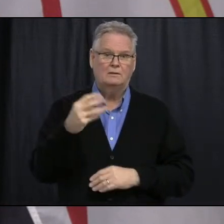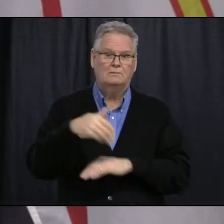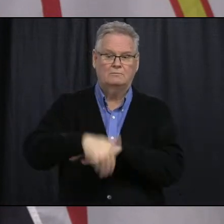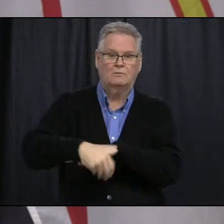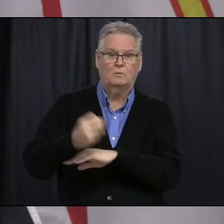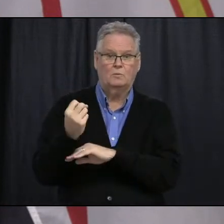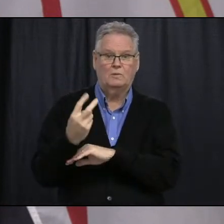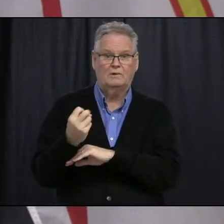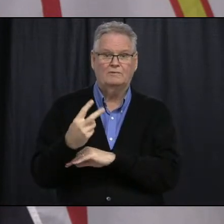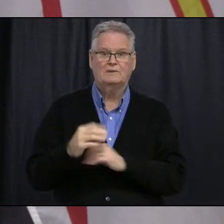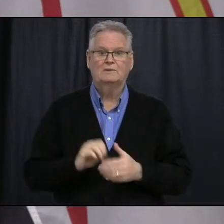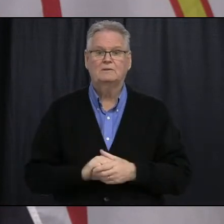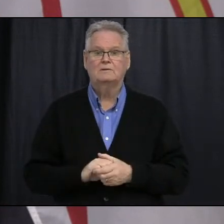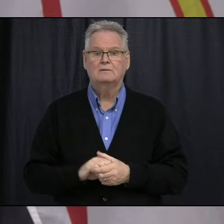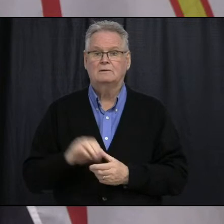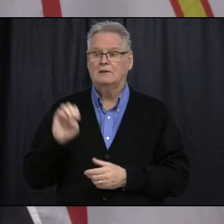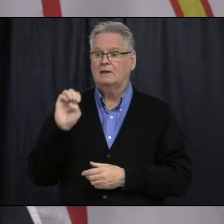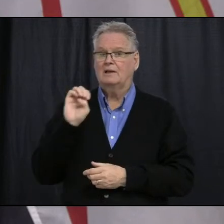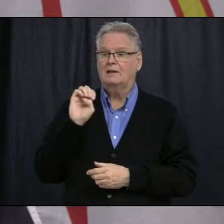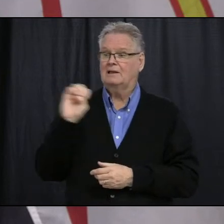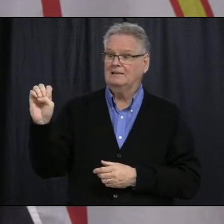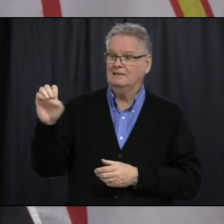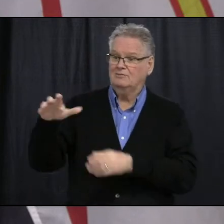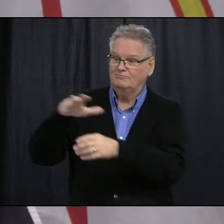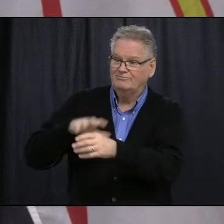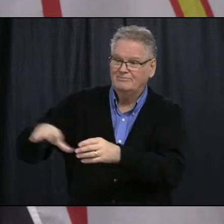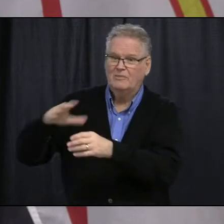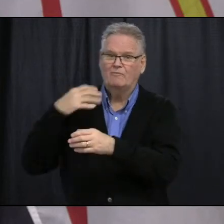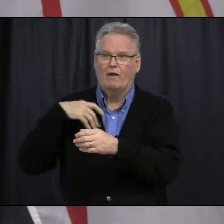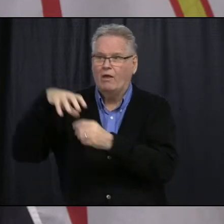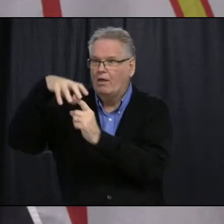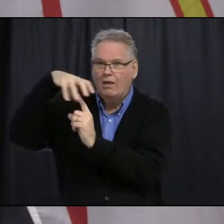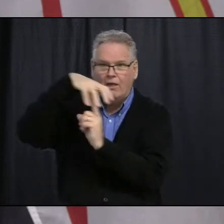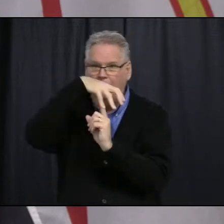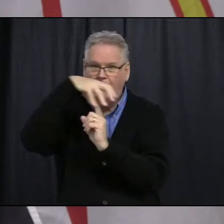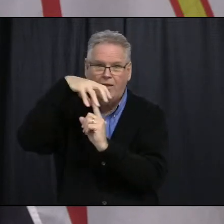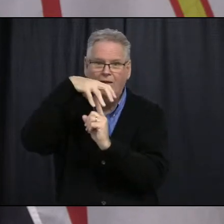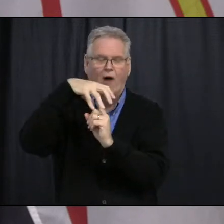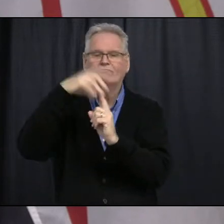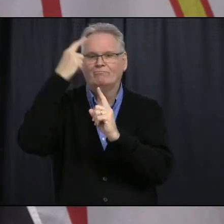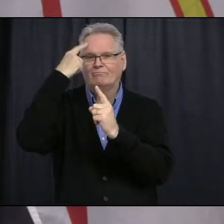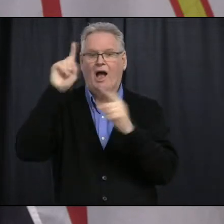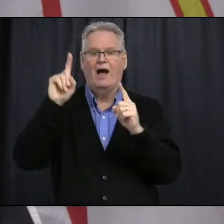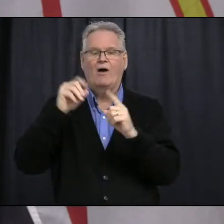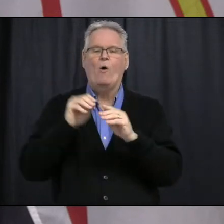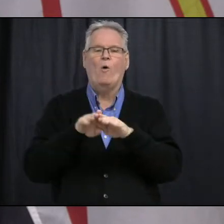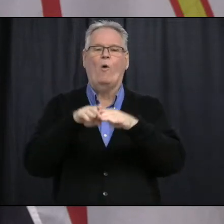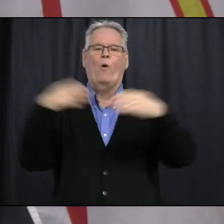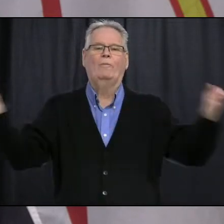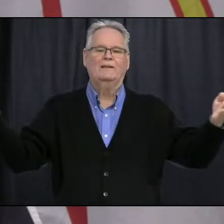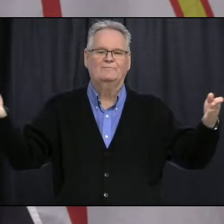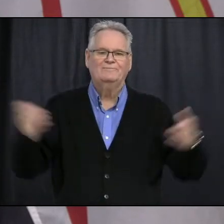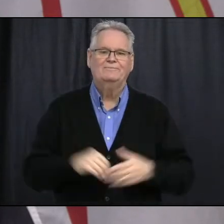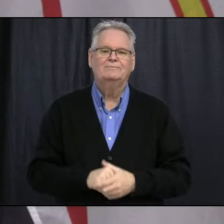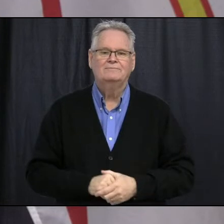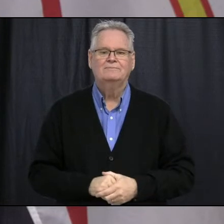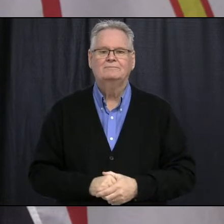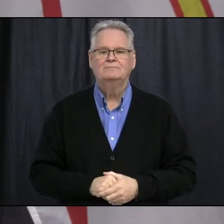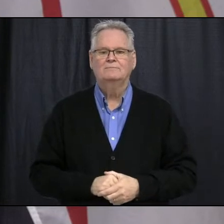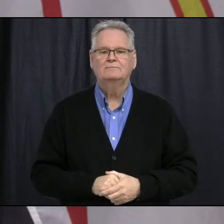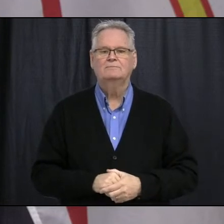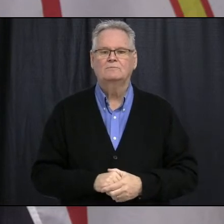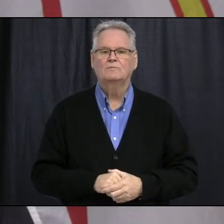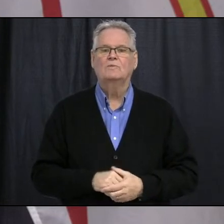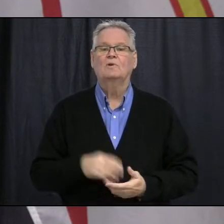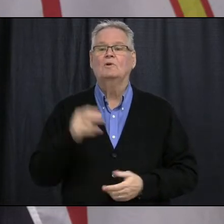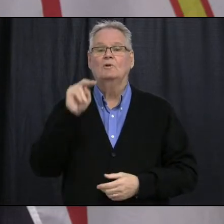they are asymptomatic at the time of travel and have not travelled outside the Atlantic region within the last